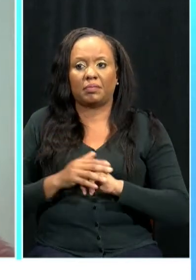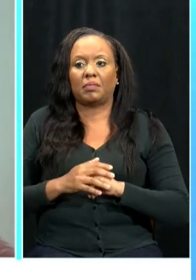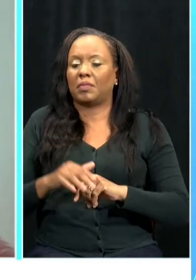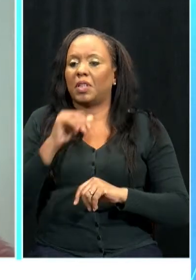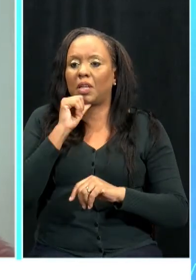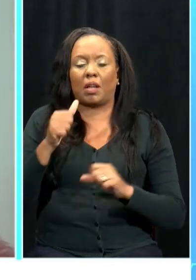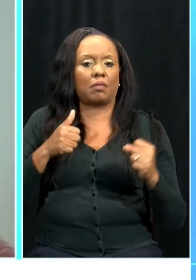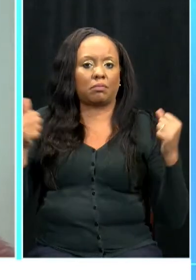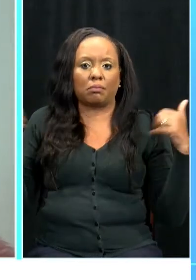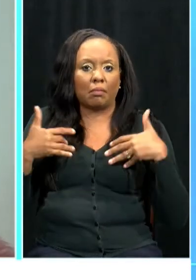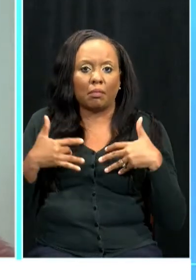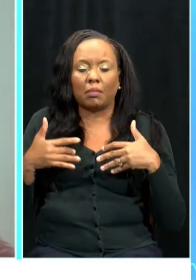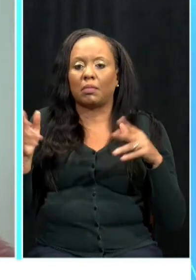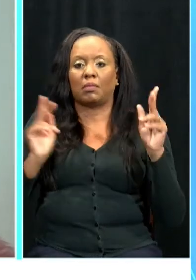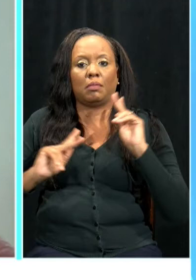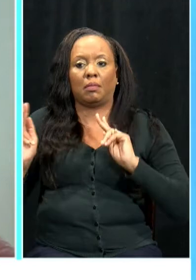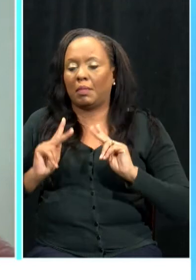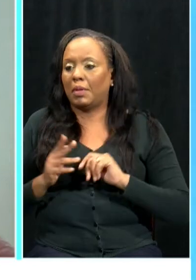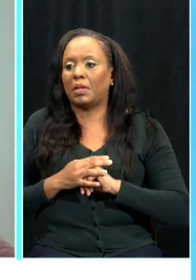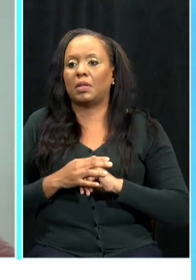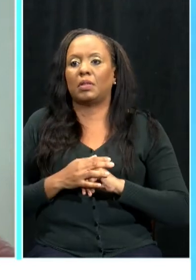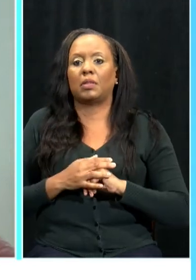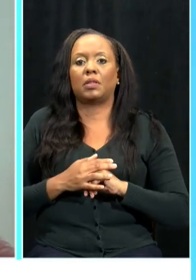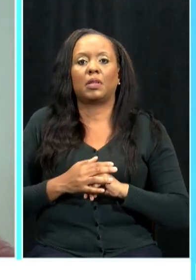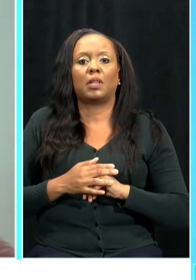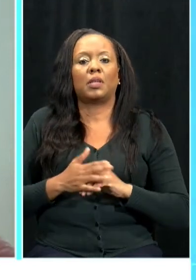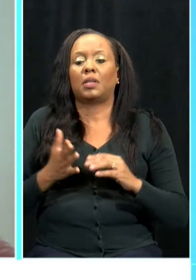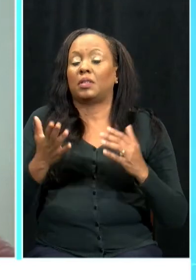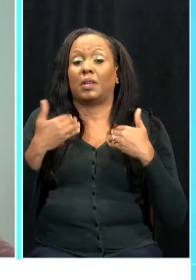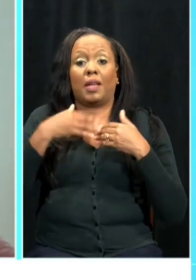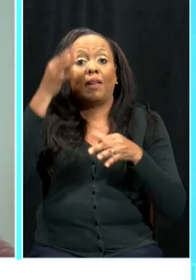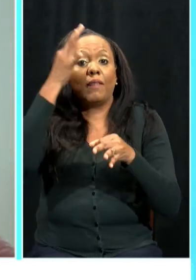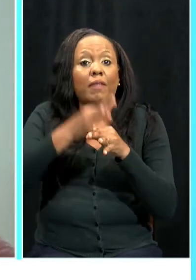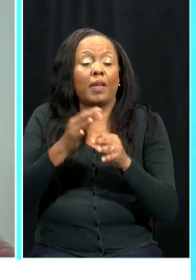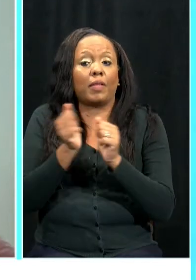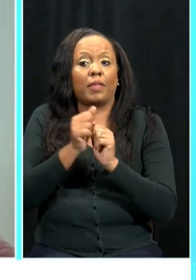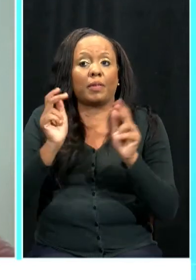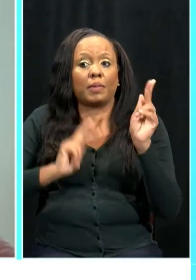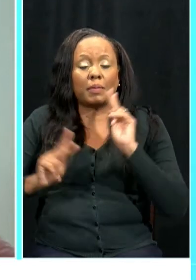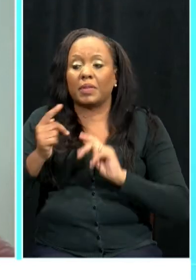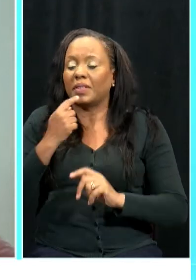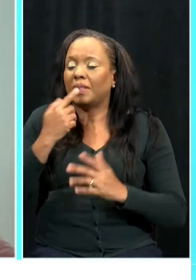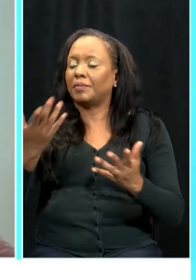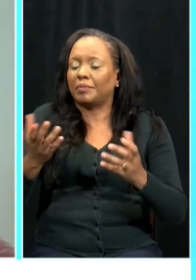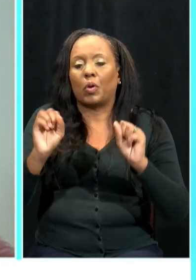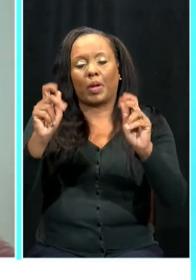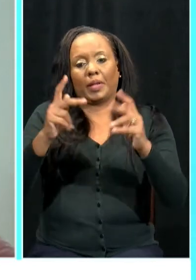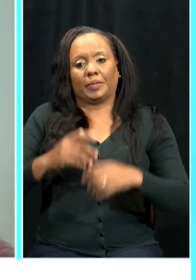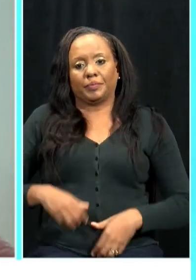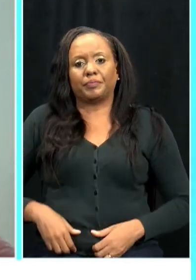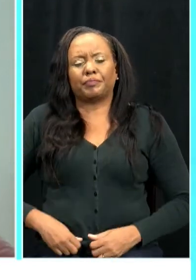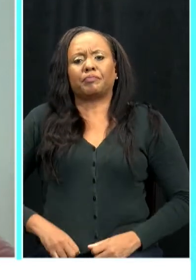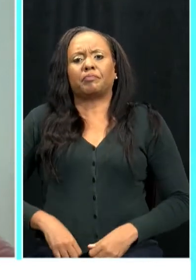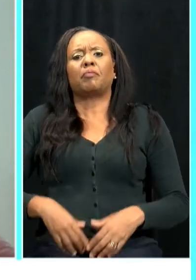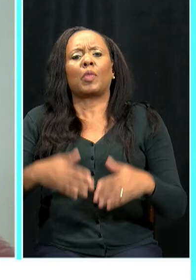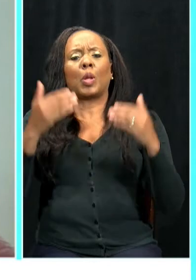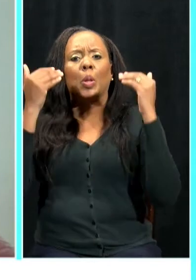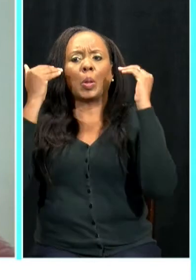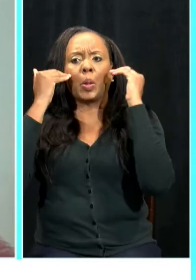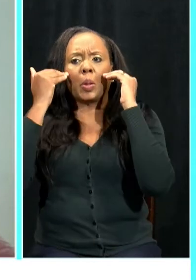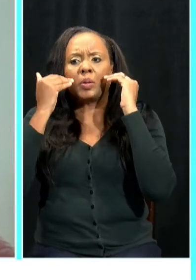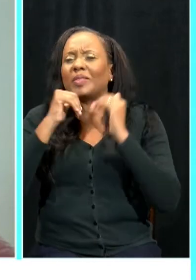She's putting her faith in the hands of the people and is saying, look, there's this beyond just the